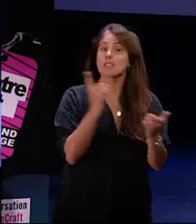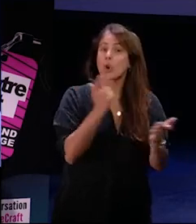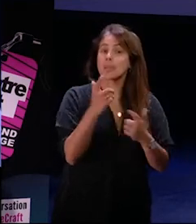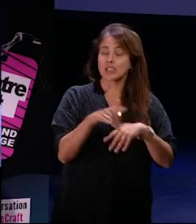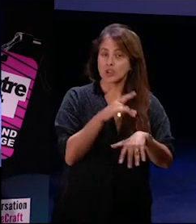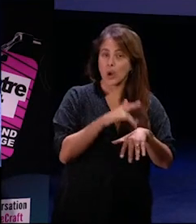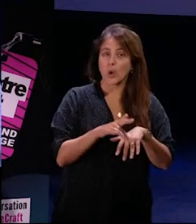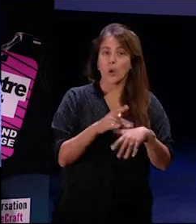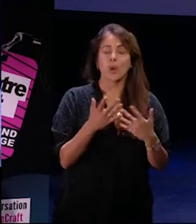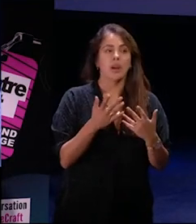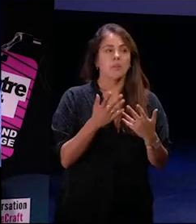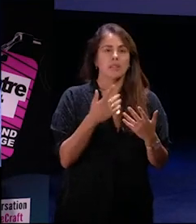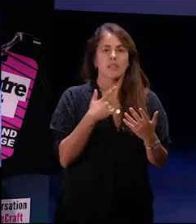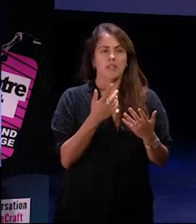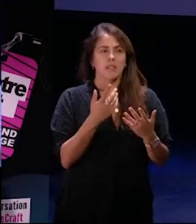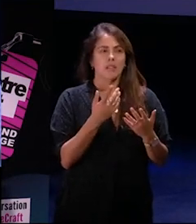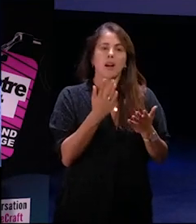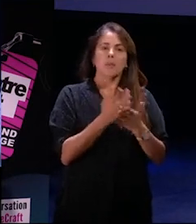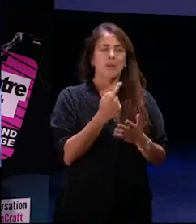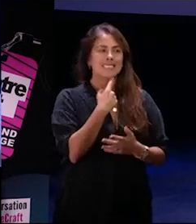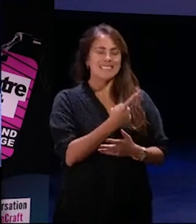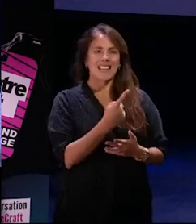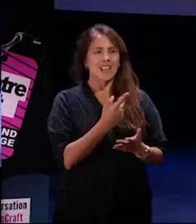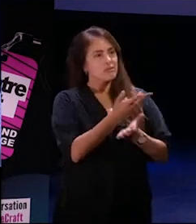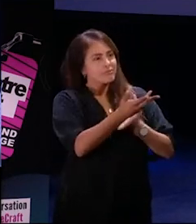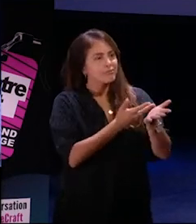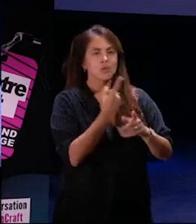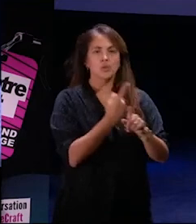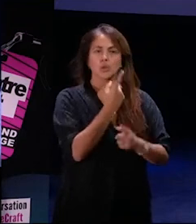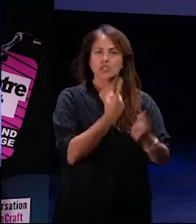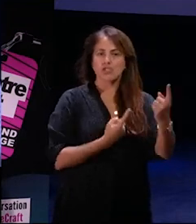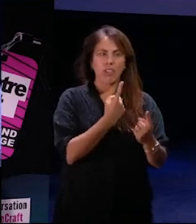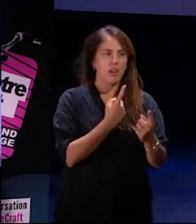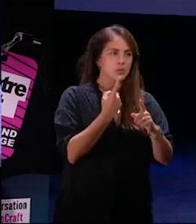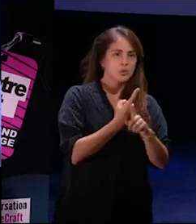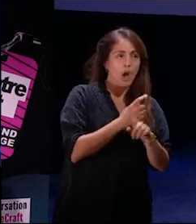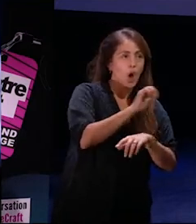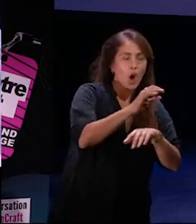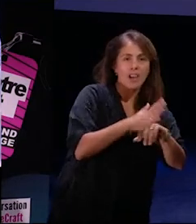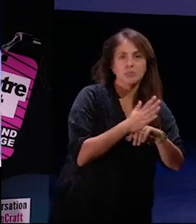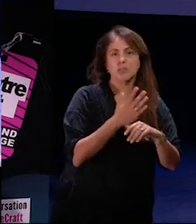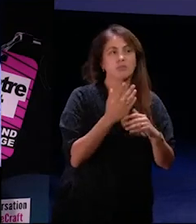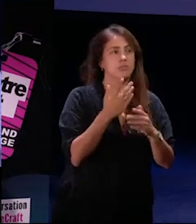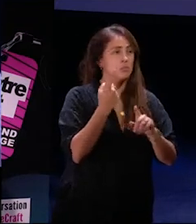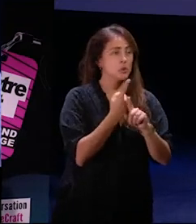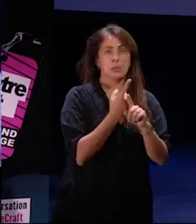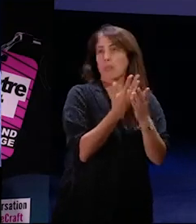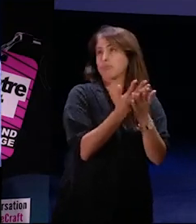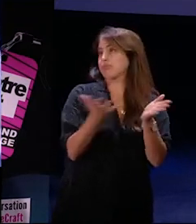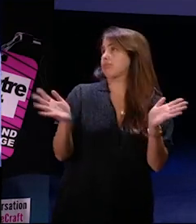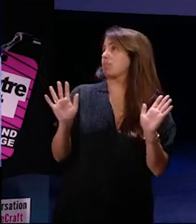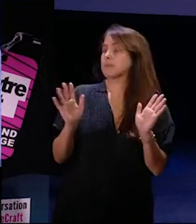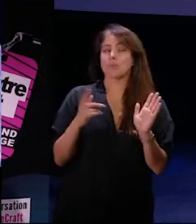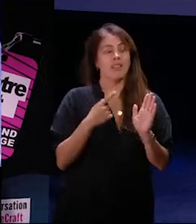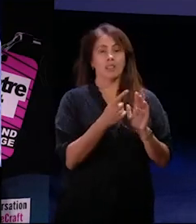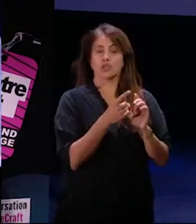so what I say about talking to people as people, we talked about her husband and we talked about so many other things. And then she sent me